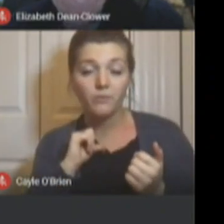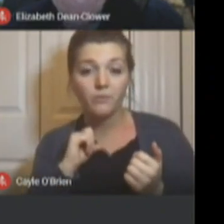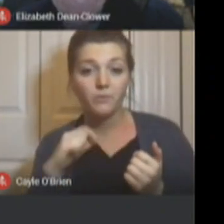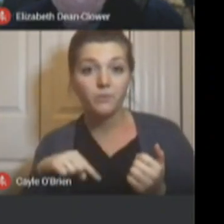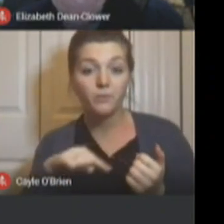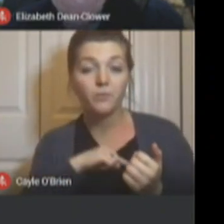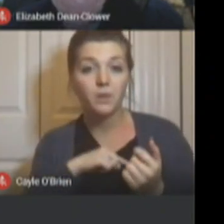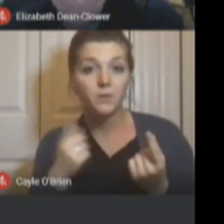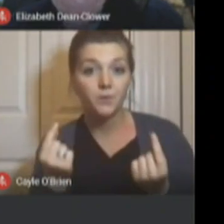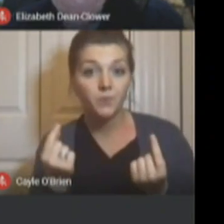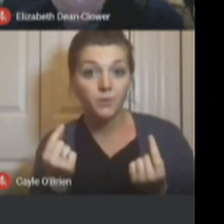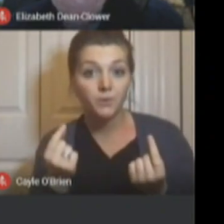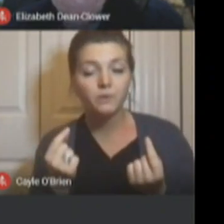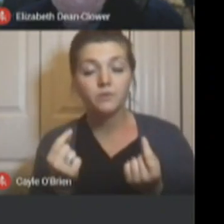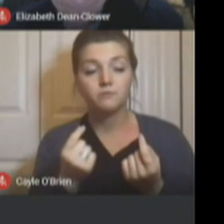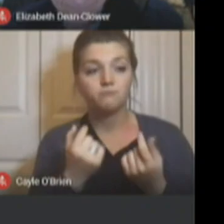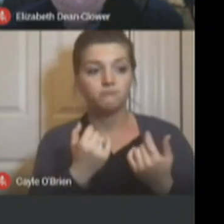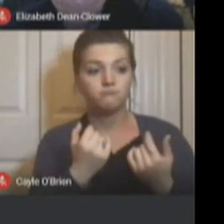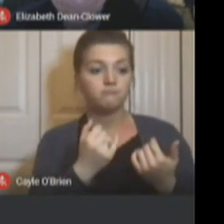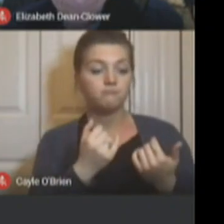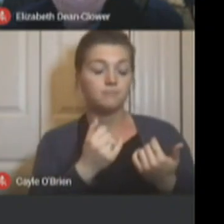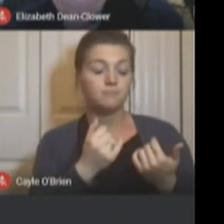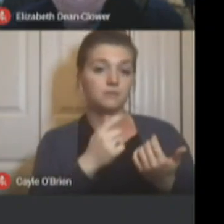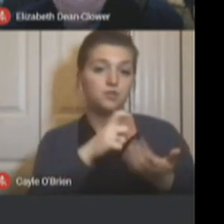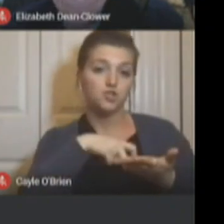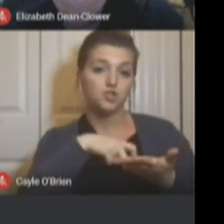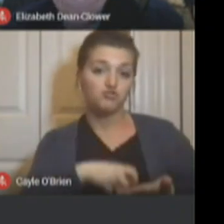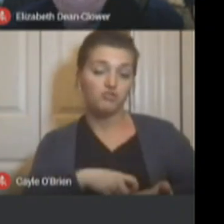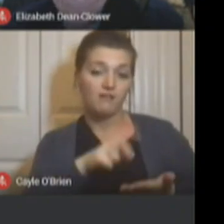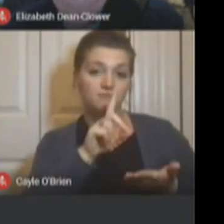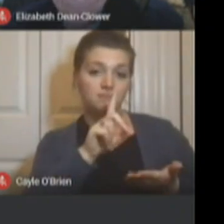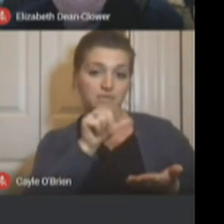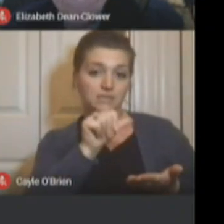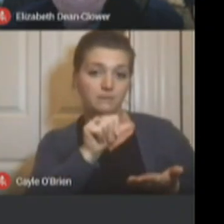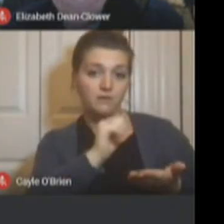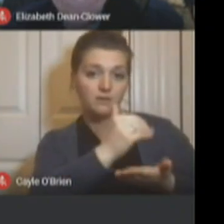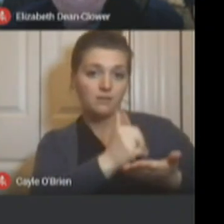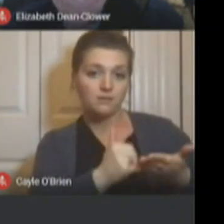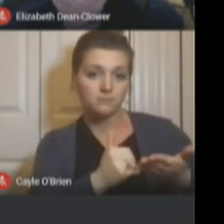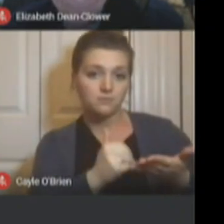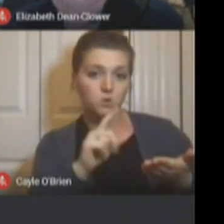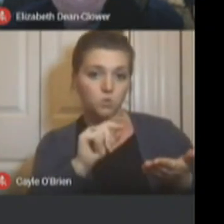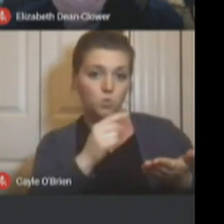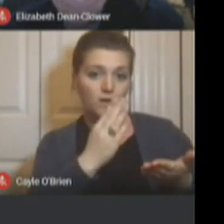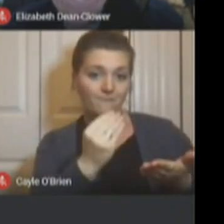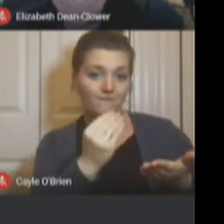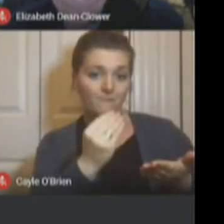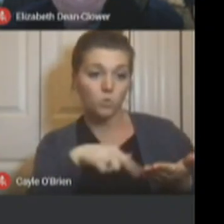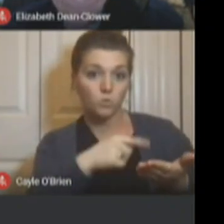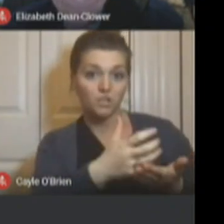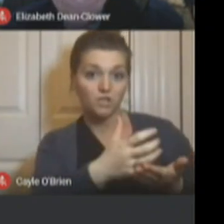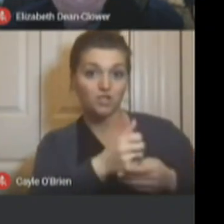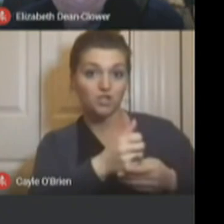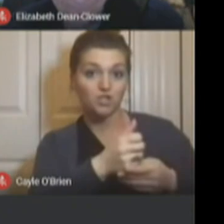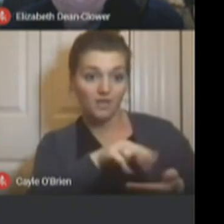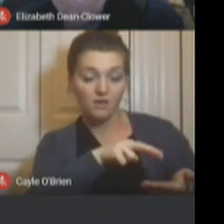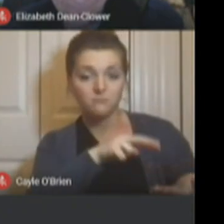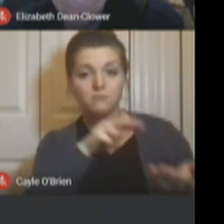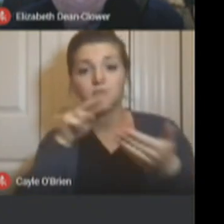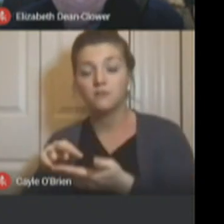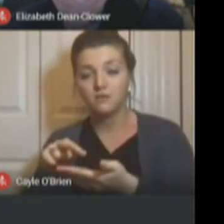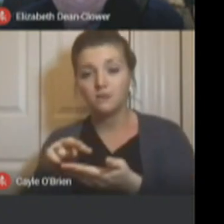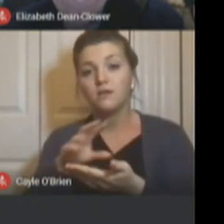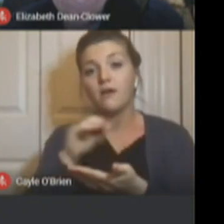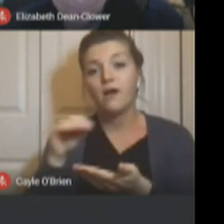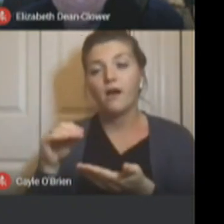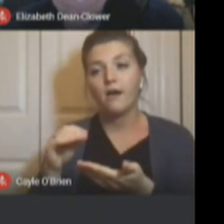an existing checklist that has been improved upon since 2014, that has been board approved by the Bpda to be part of the review